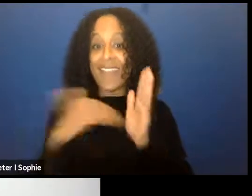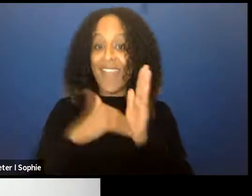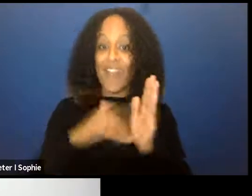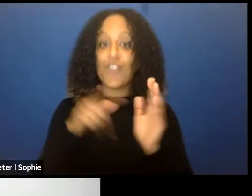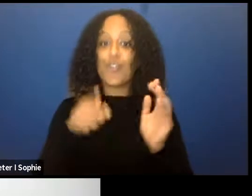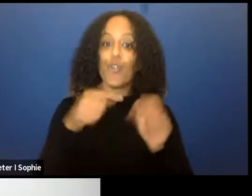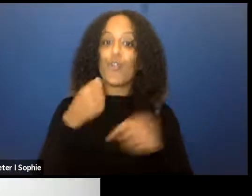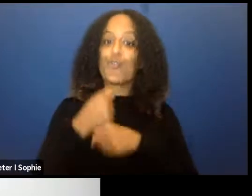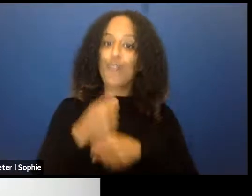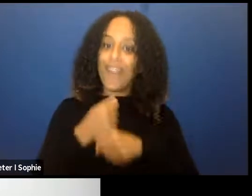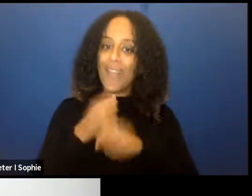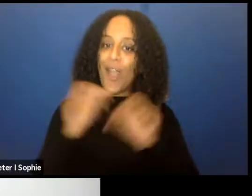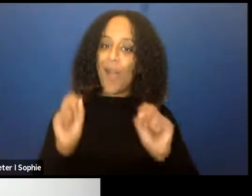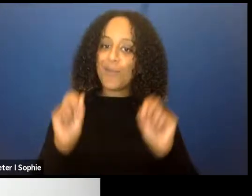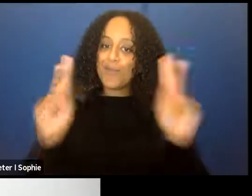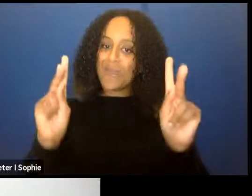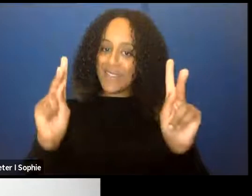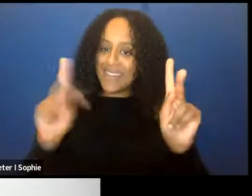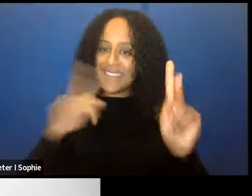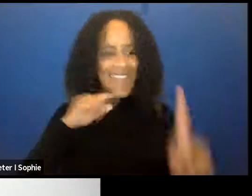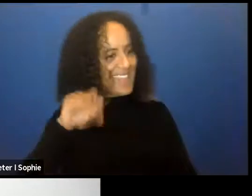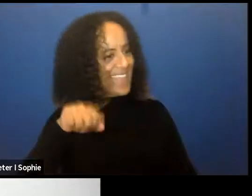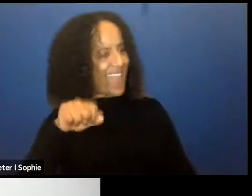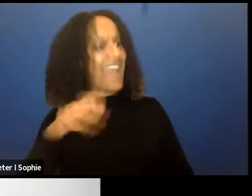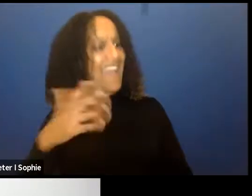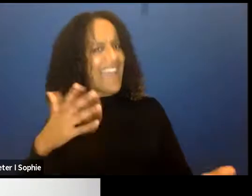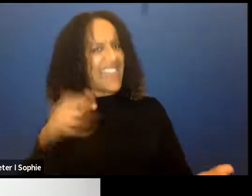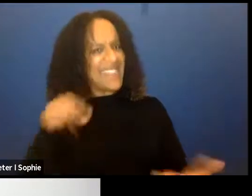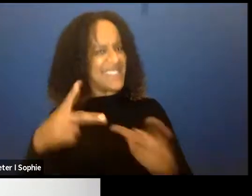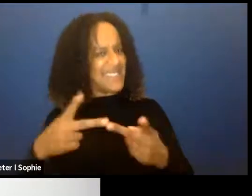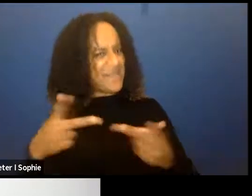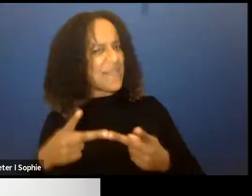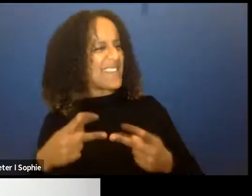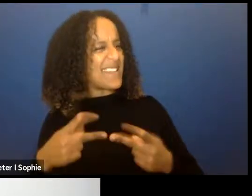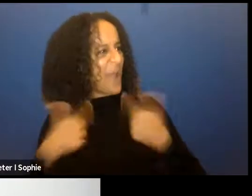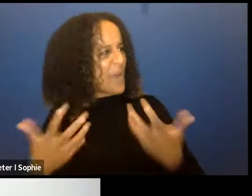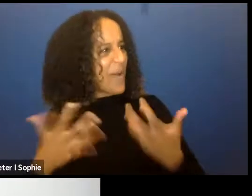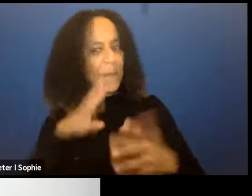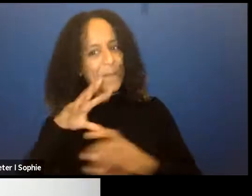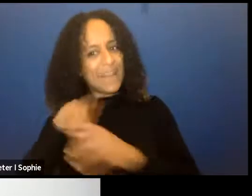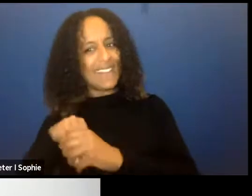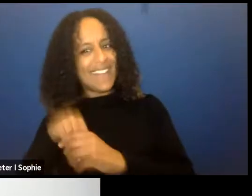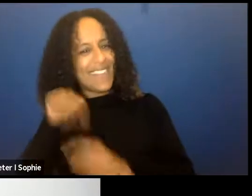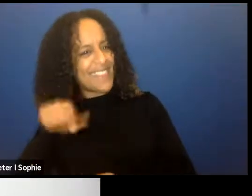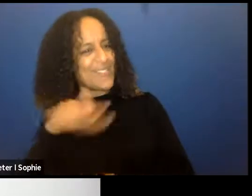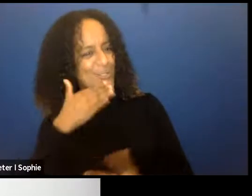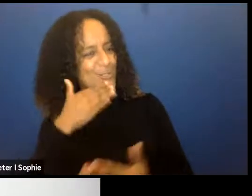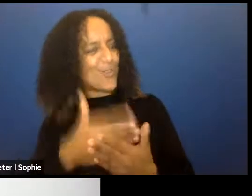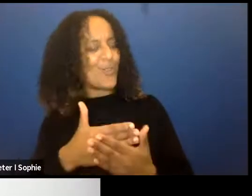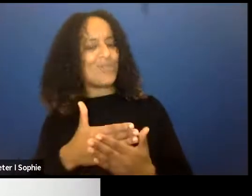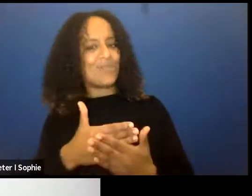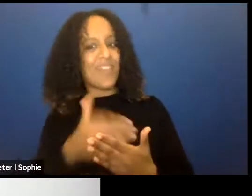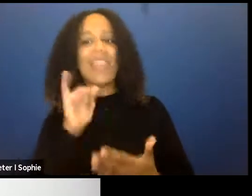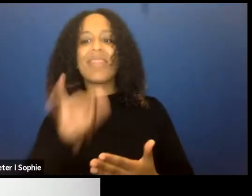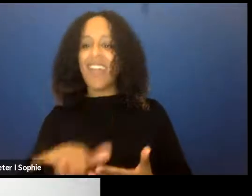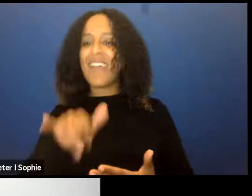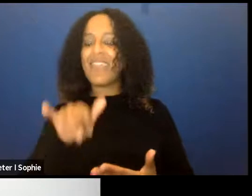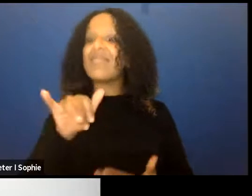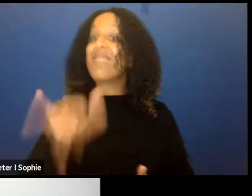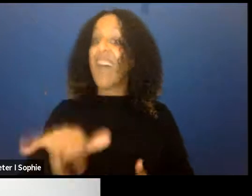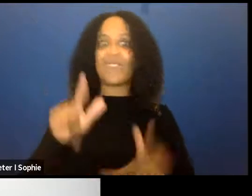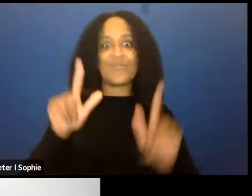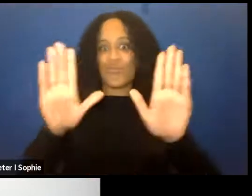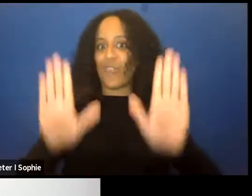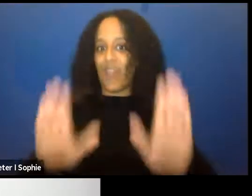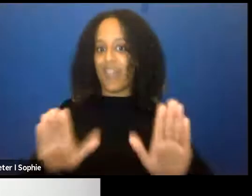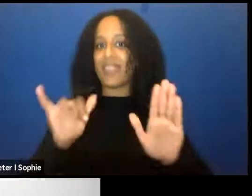creating opportunity for them to say, yeah, this is the place where I want to be. Like this is good. And that's great. That's